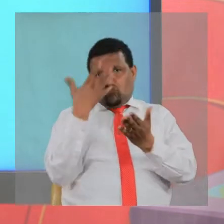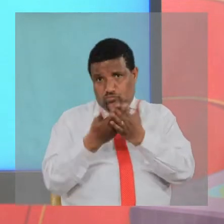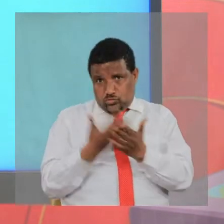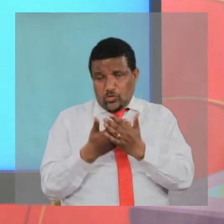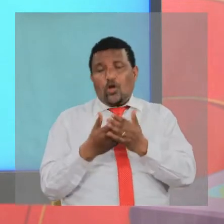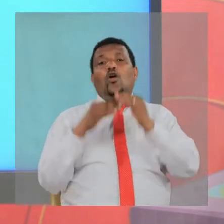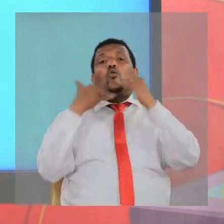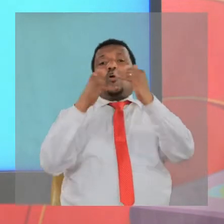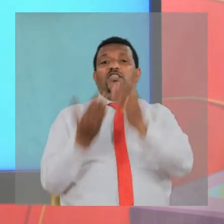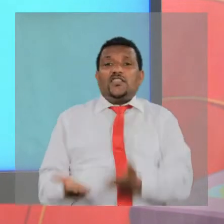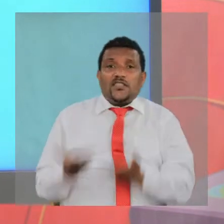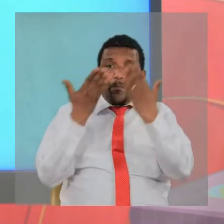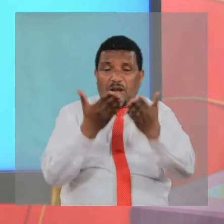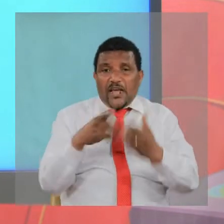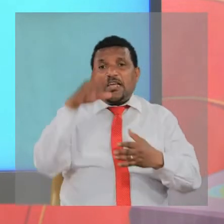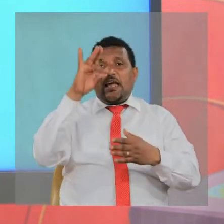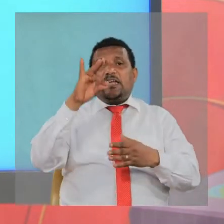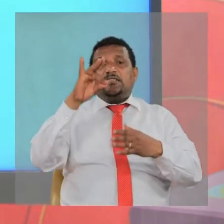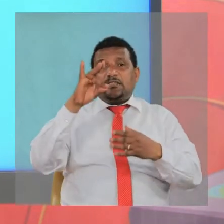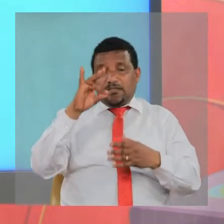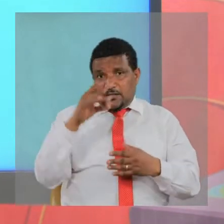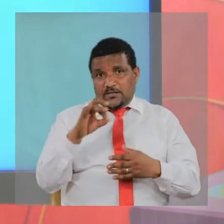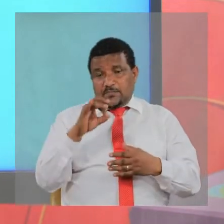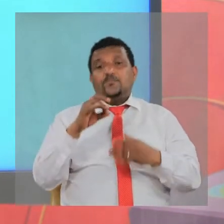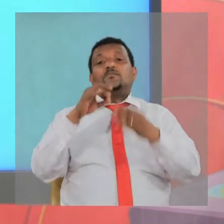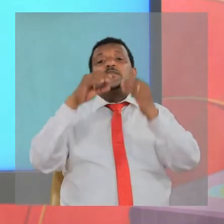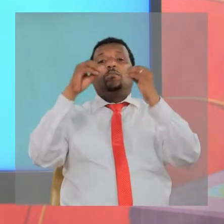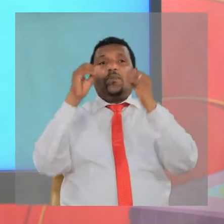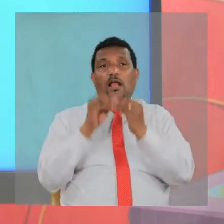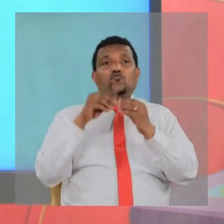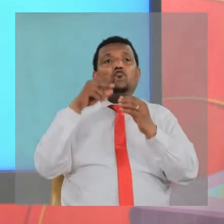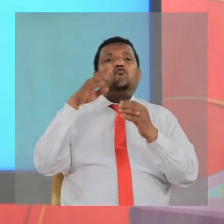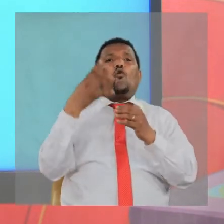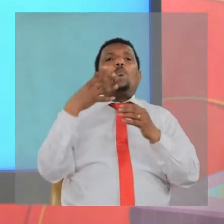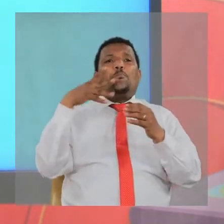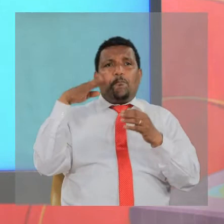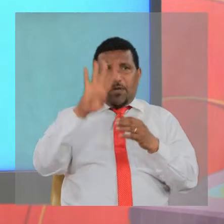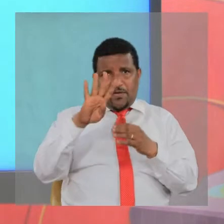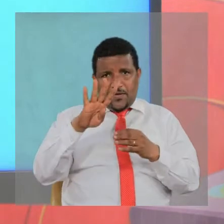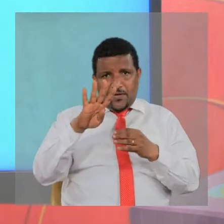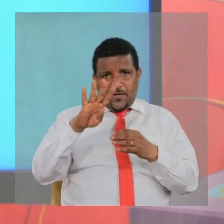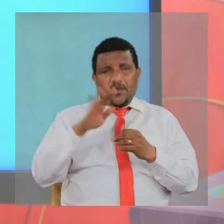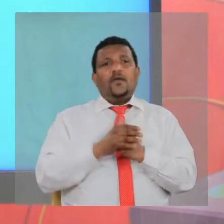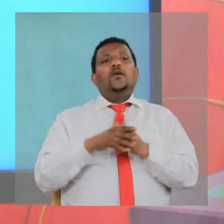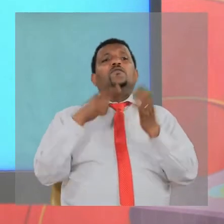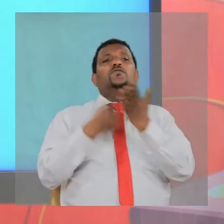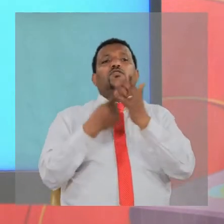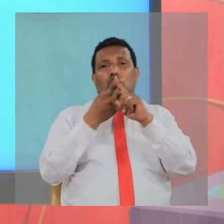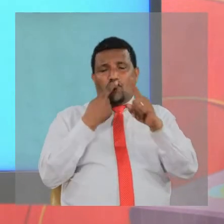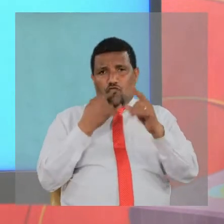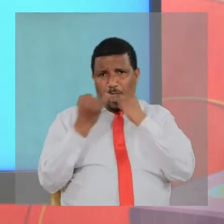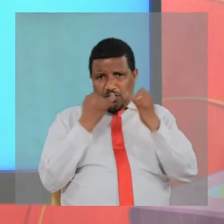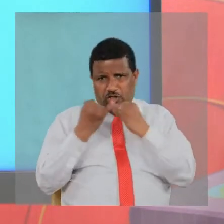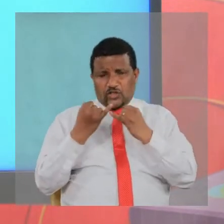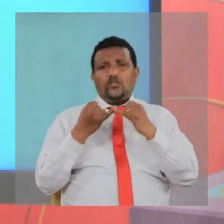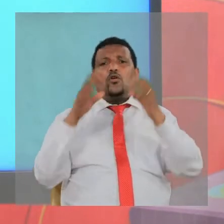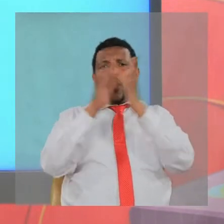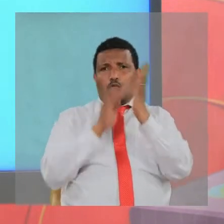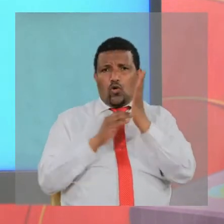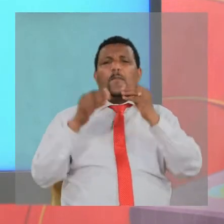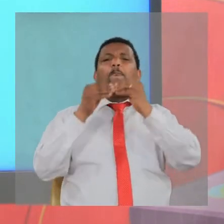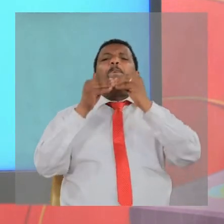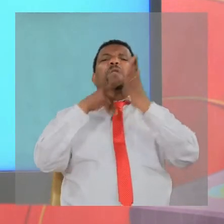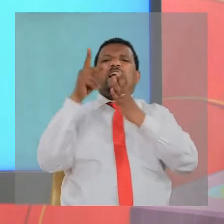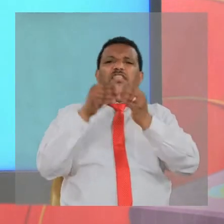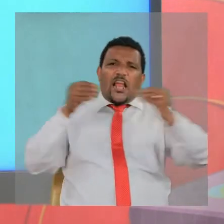and the quantity supplied is 18 plus for P. From this information, we can calculate the price elasticity